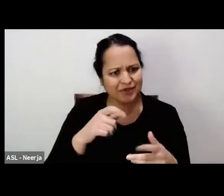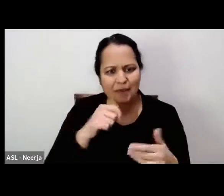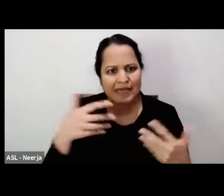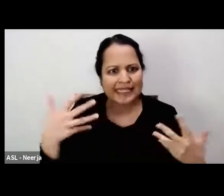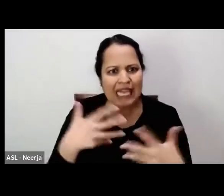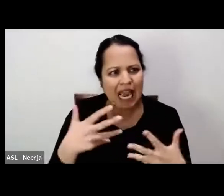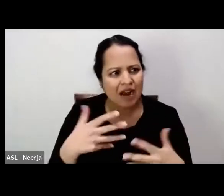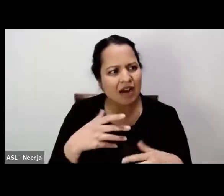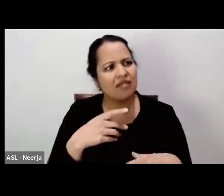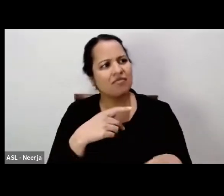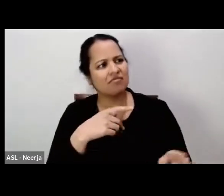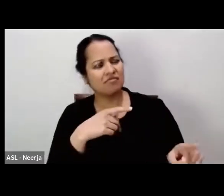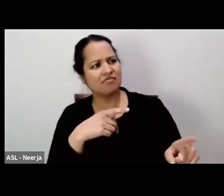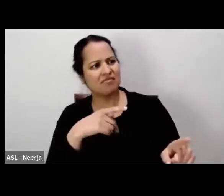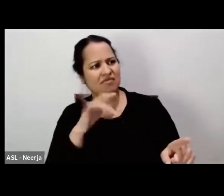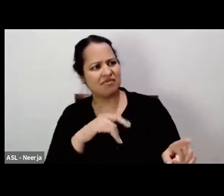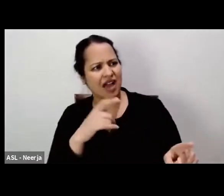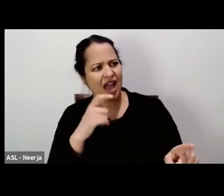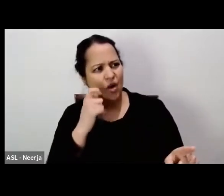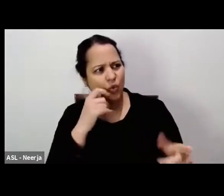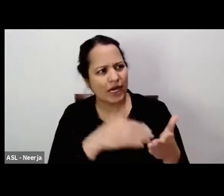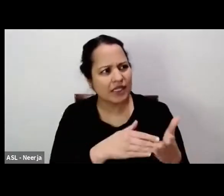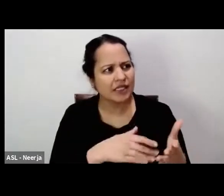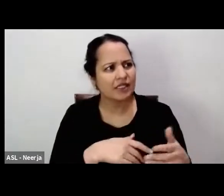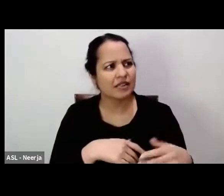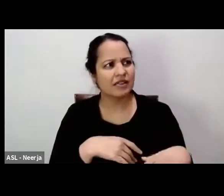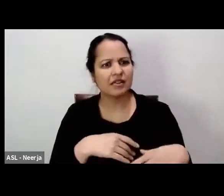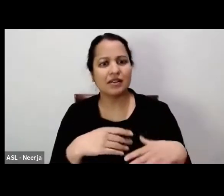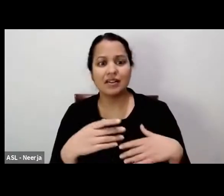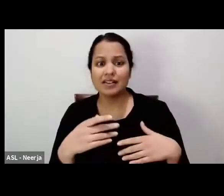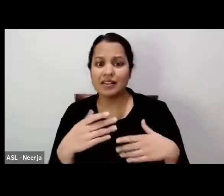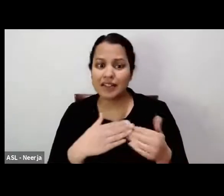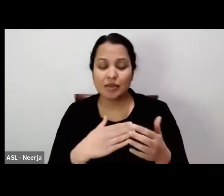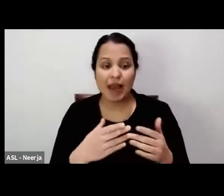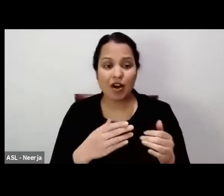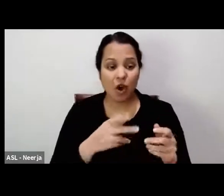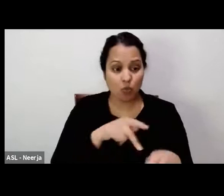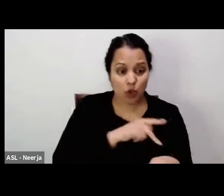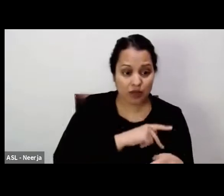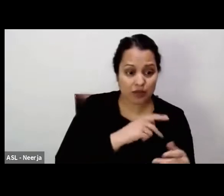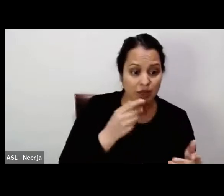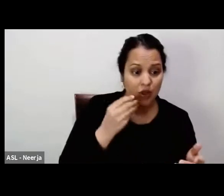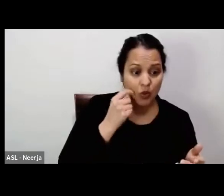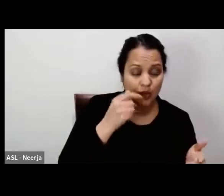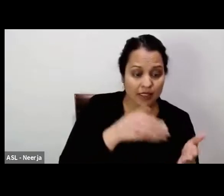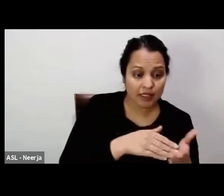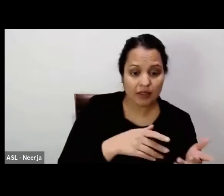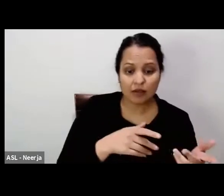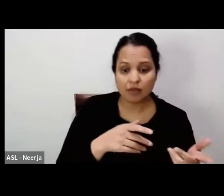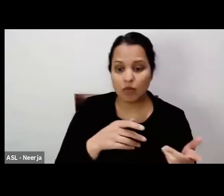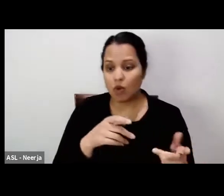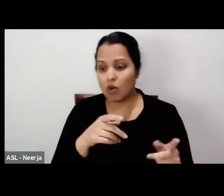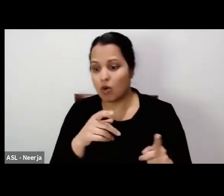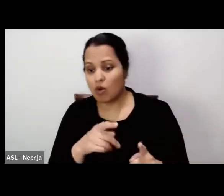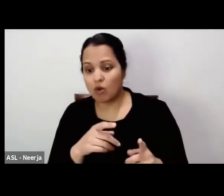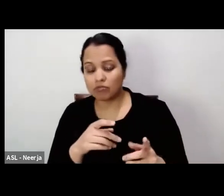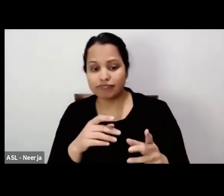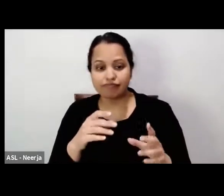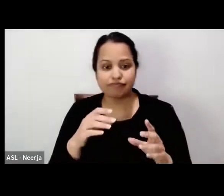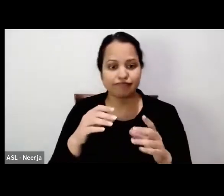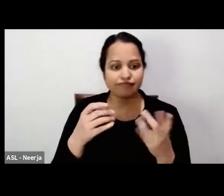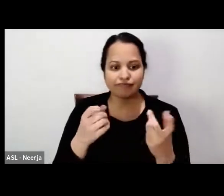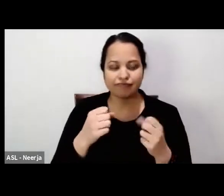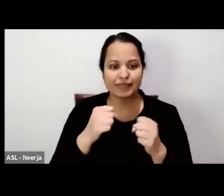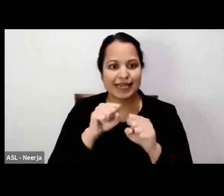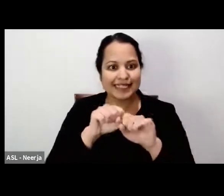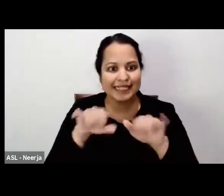interpersonal racism or structural or institutional racism, to call it out when it's a coworker who